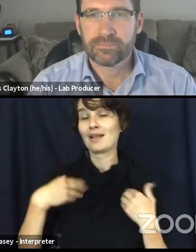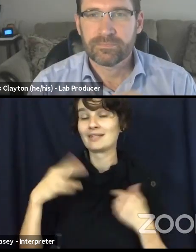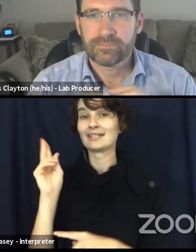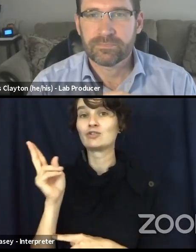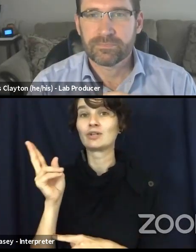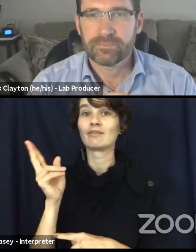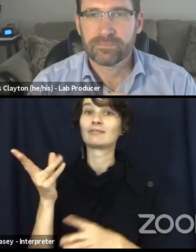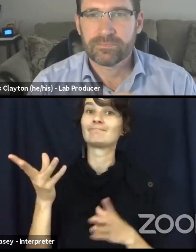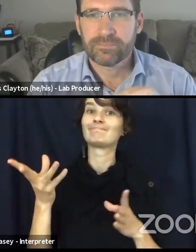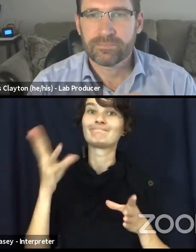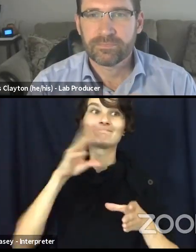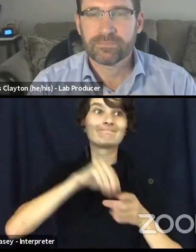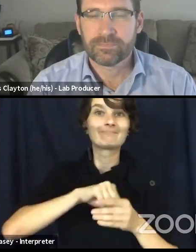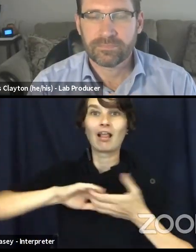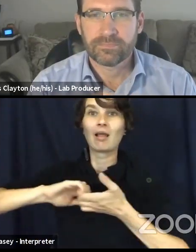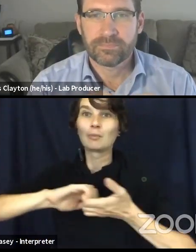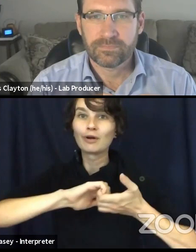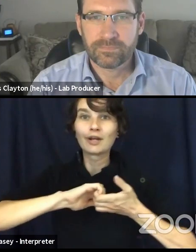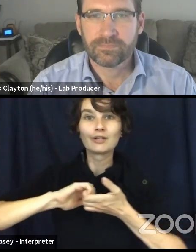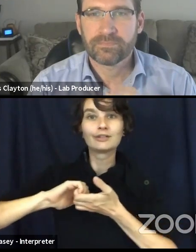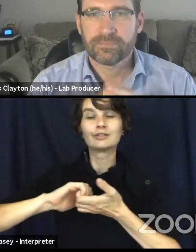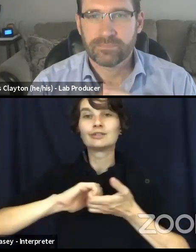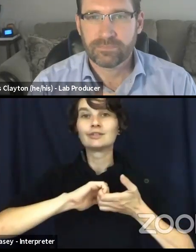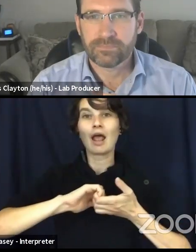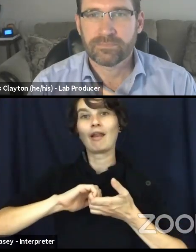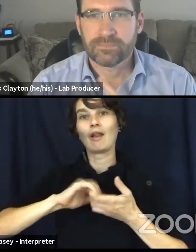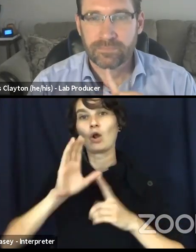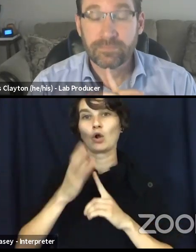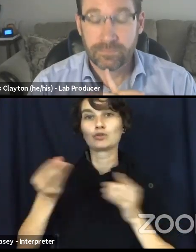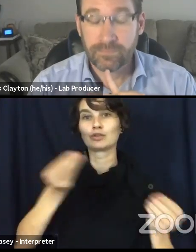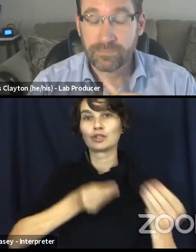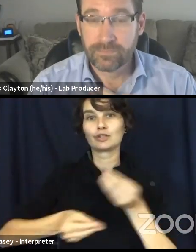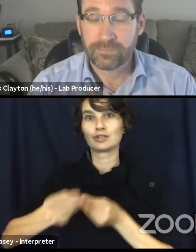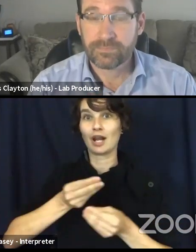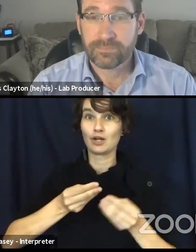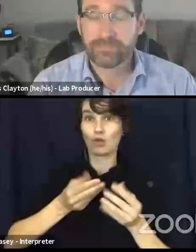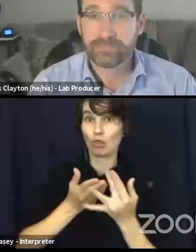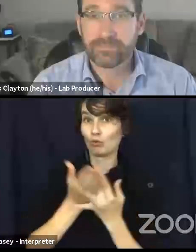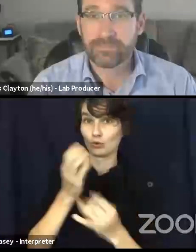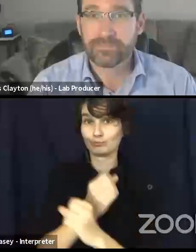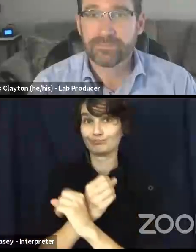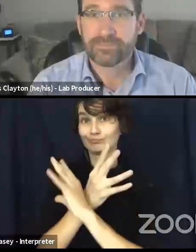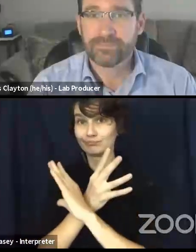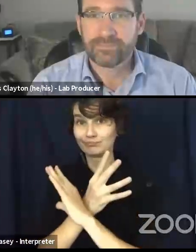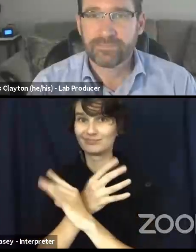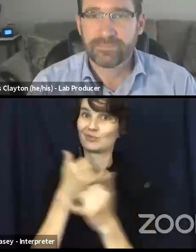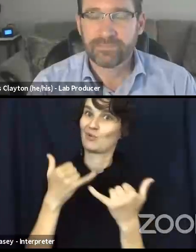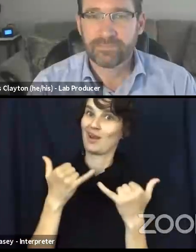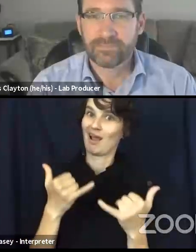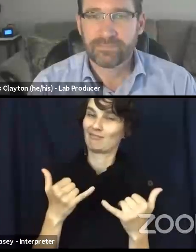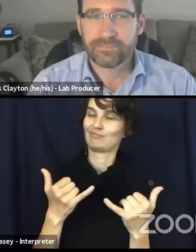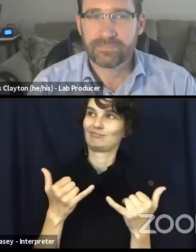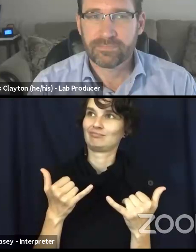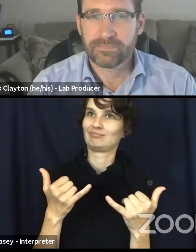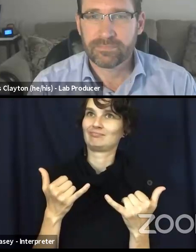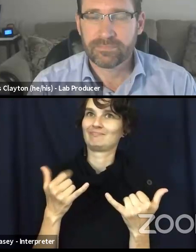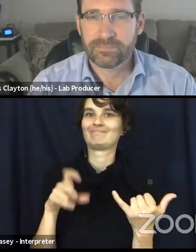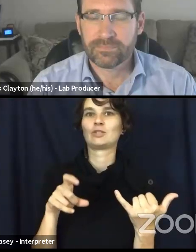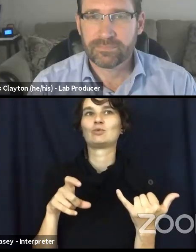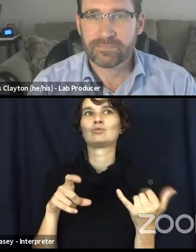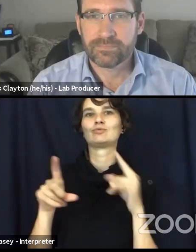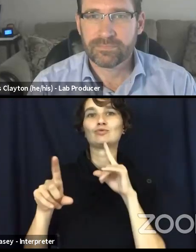engaging in collaborations, intercultural exchange through remote forms. So now, you know, it's a moment for us to kind of